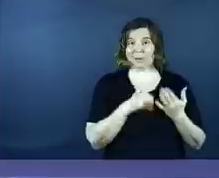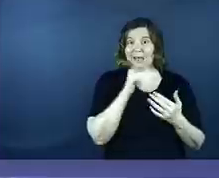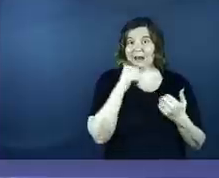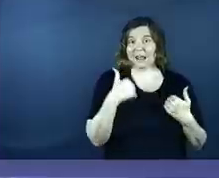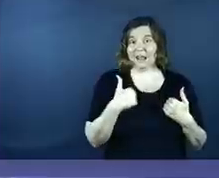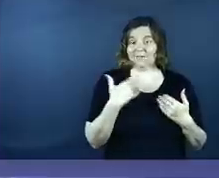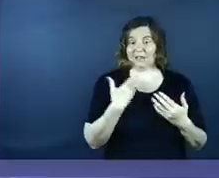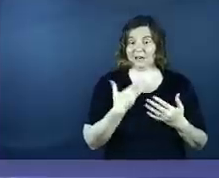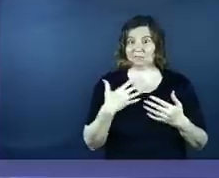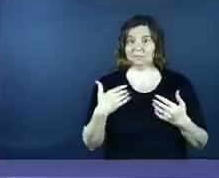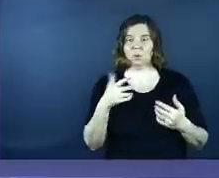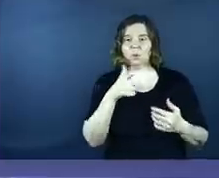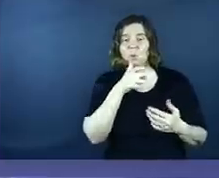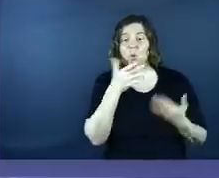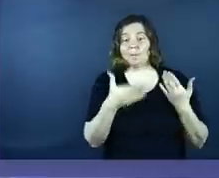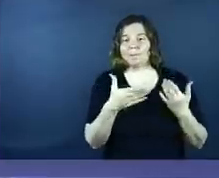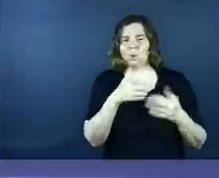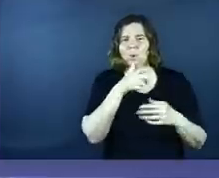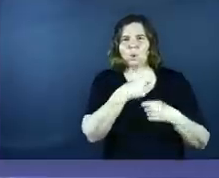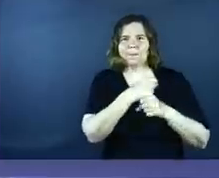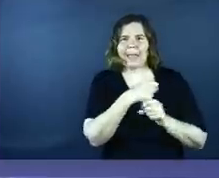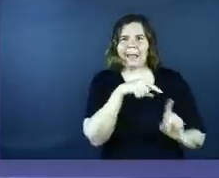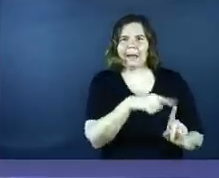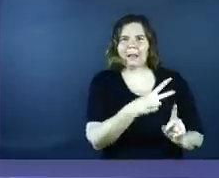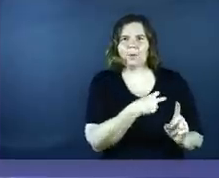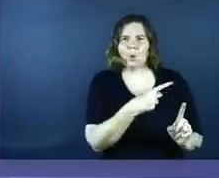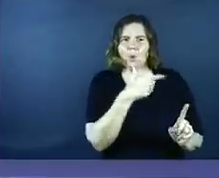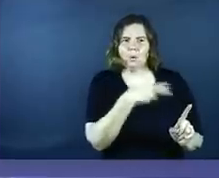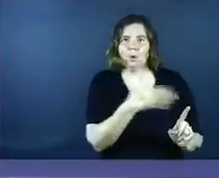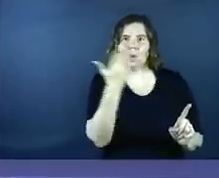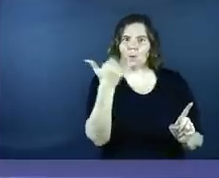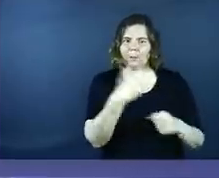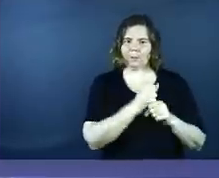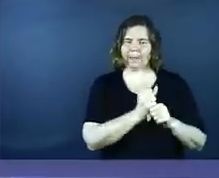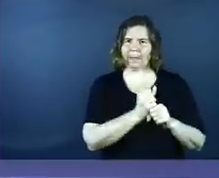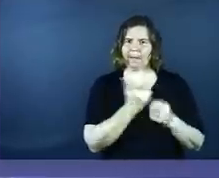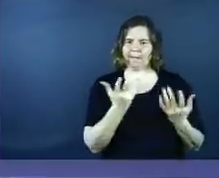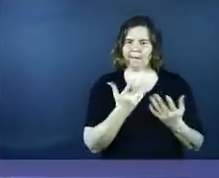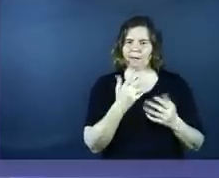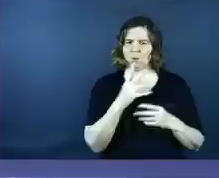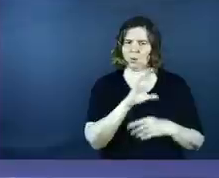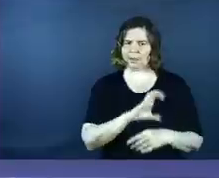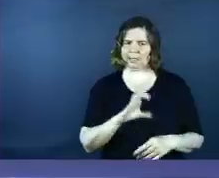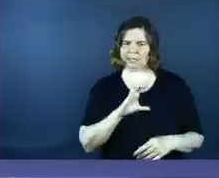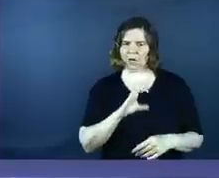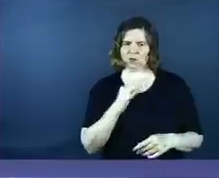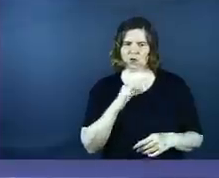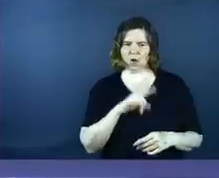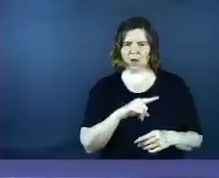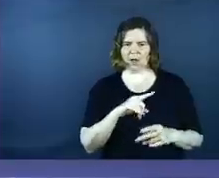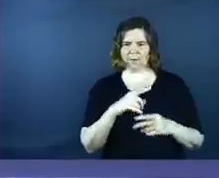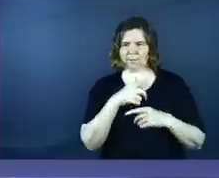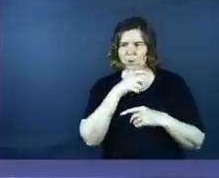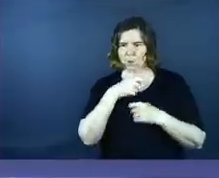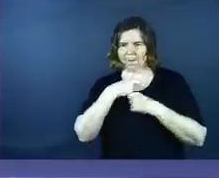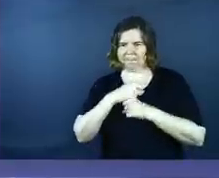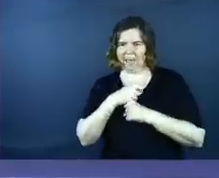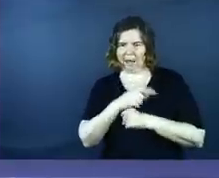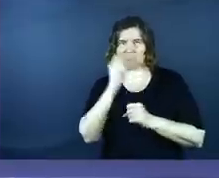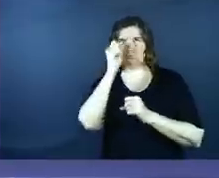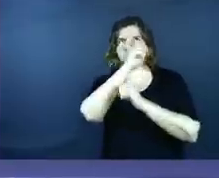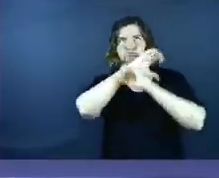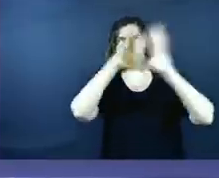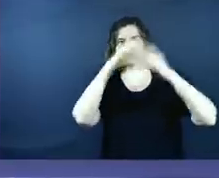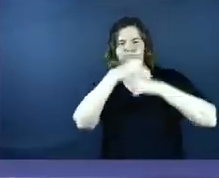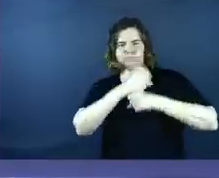have in our possession. Who made the organisms? Why were they made? What was the character of the being that made those things?